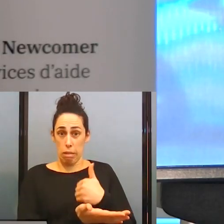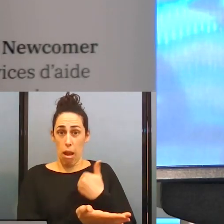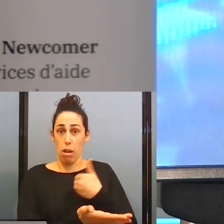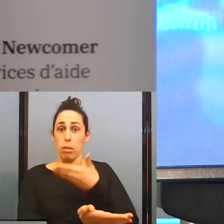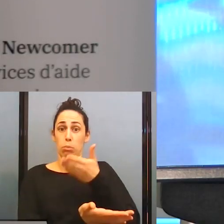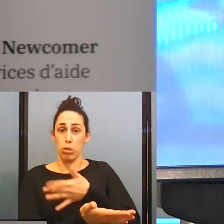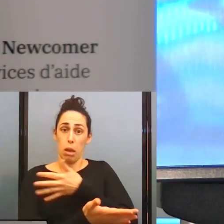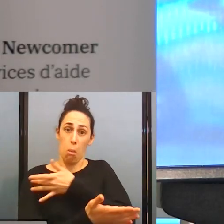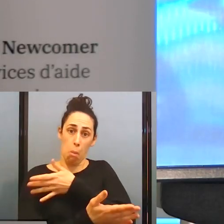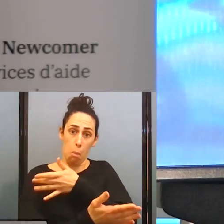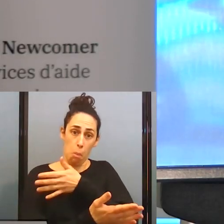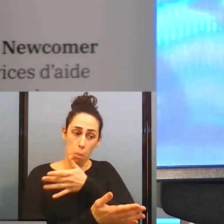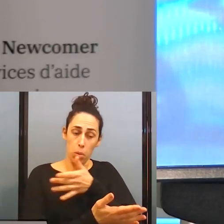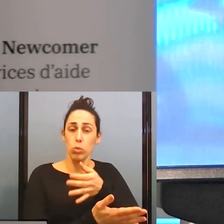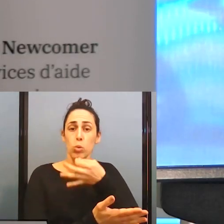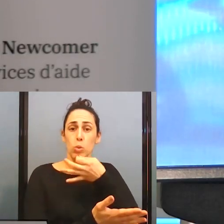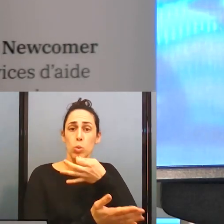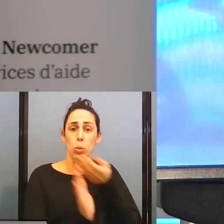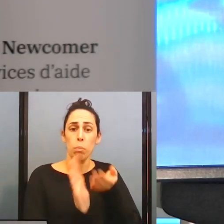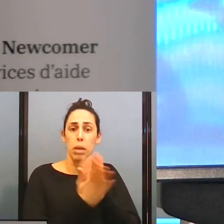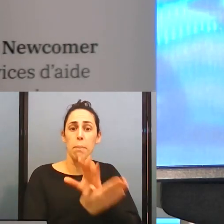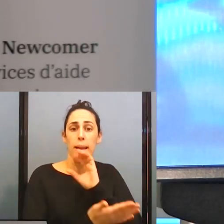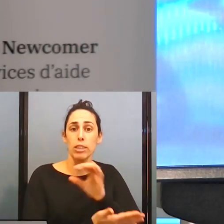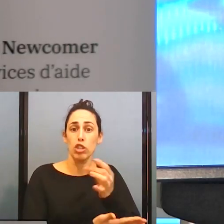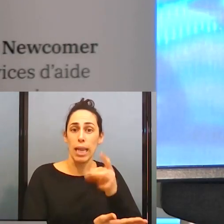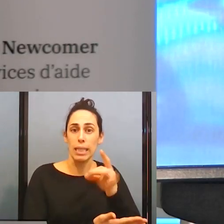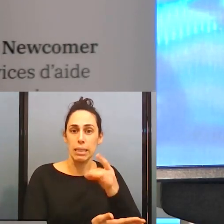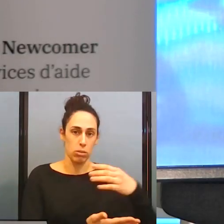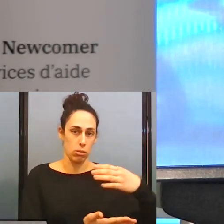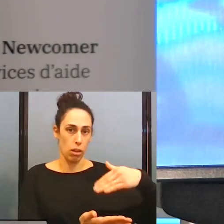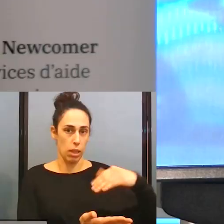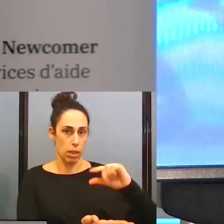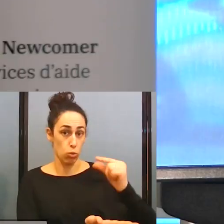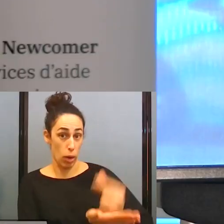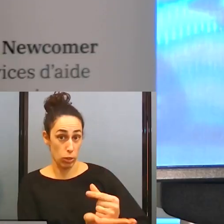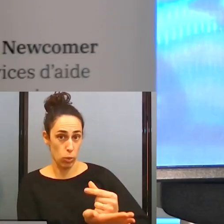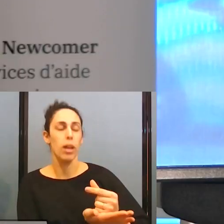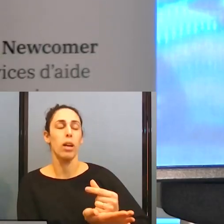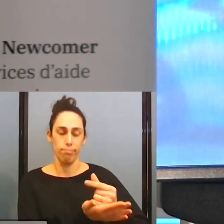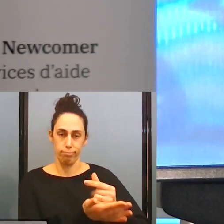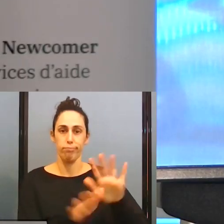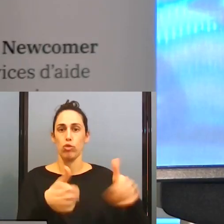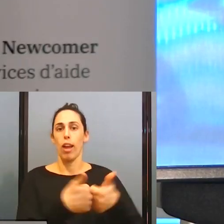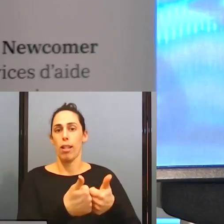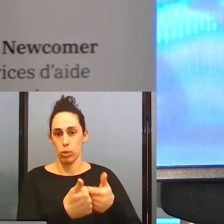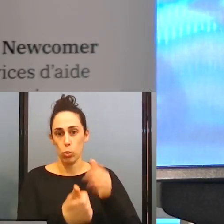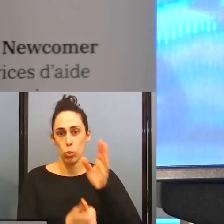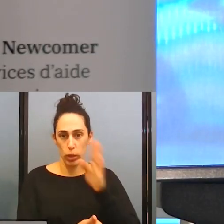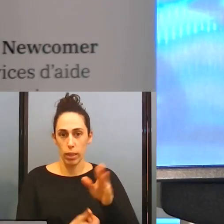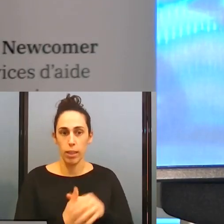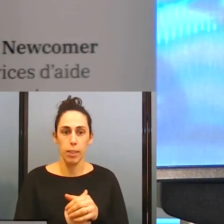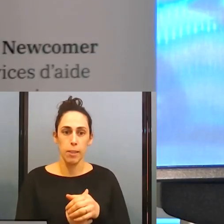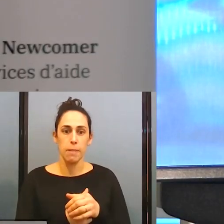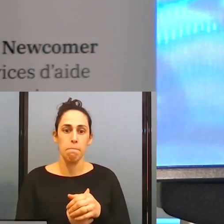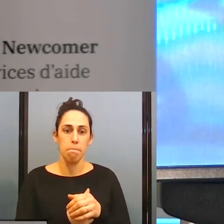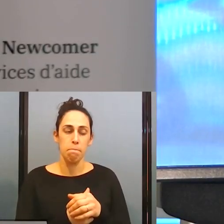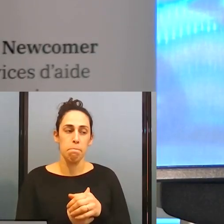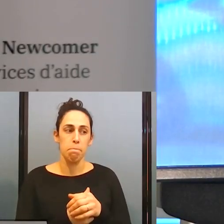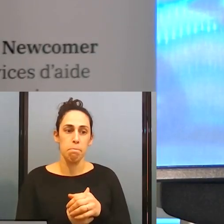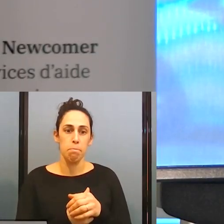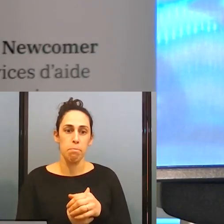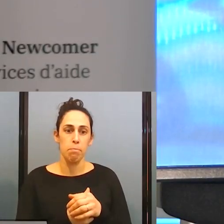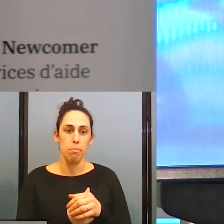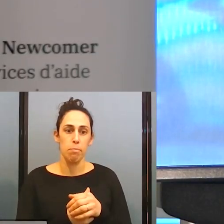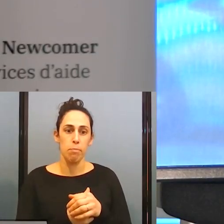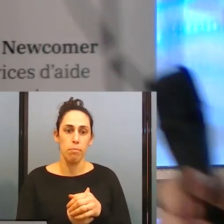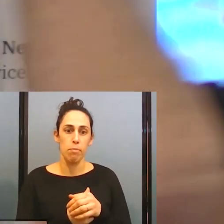are also seeing challenges around people who are here under 18 without a parent or